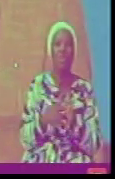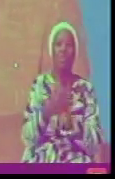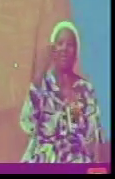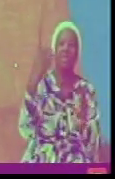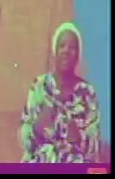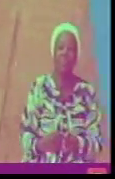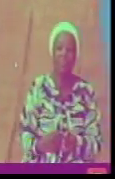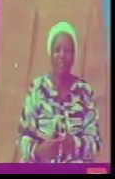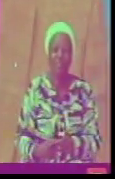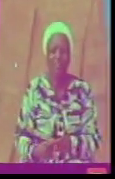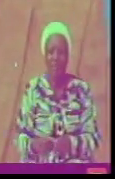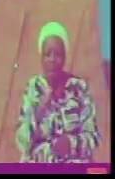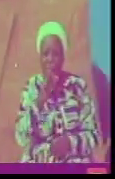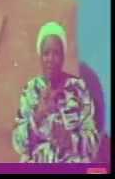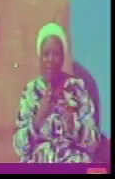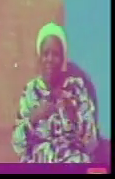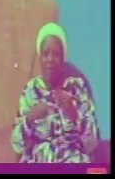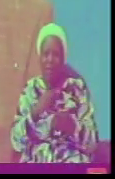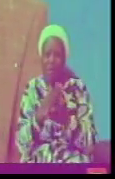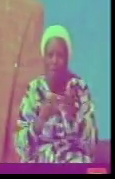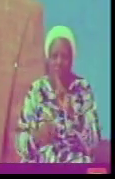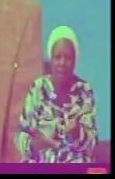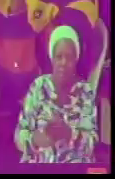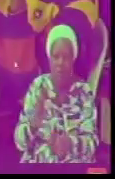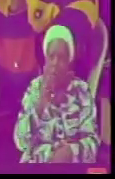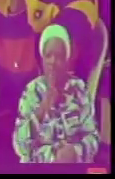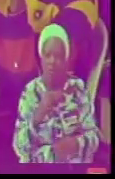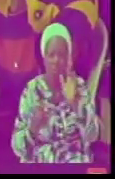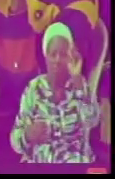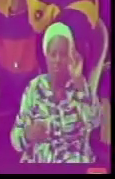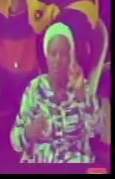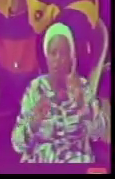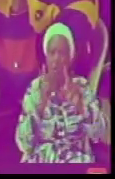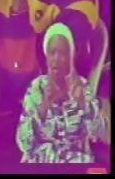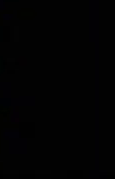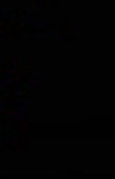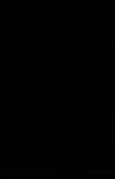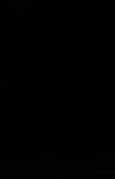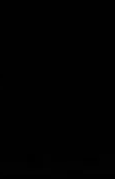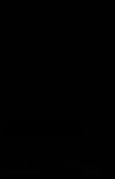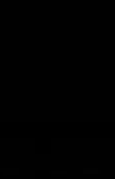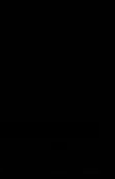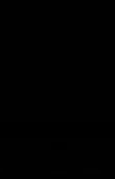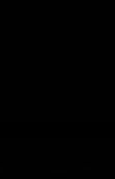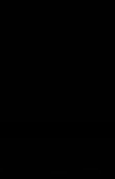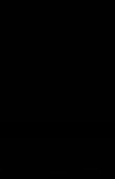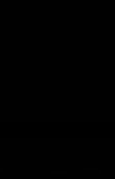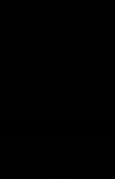I'm talking about somebody there. What are you? Mercy is coming.